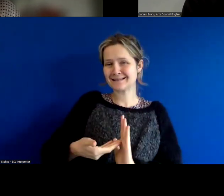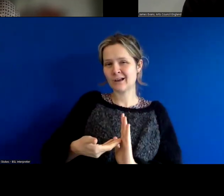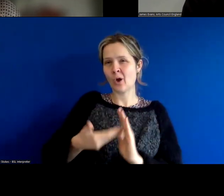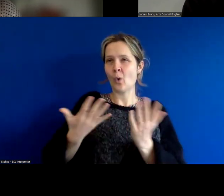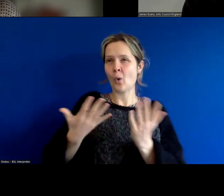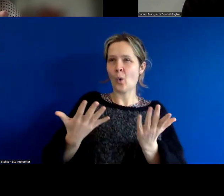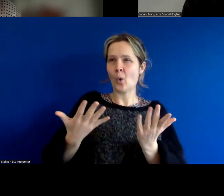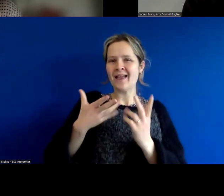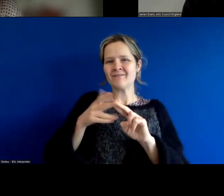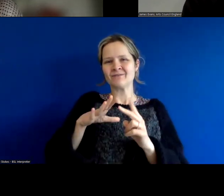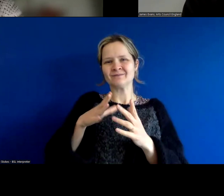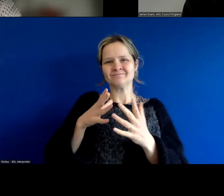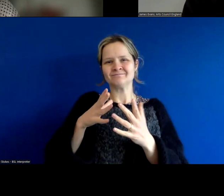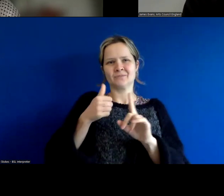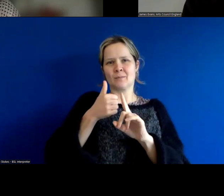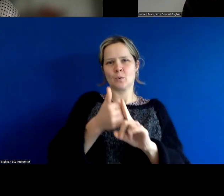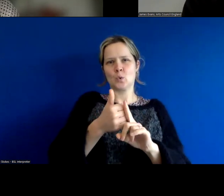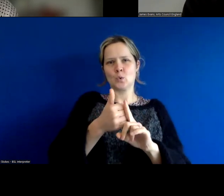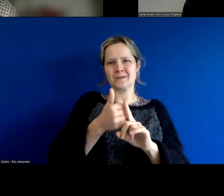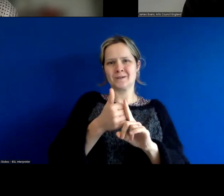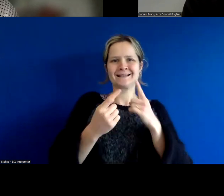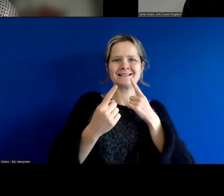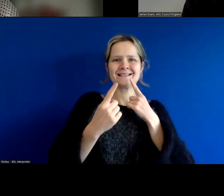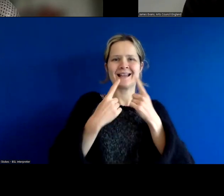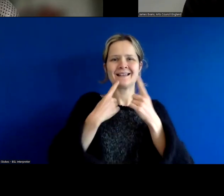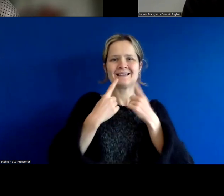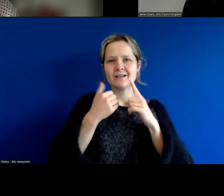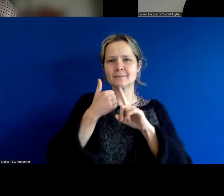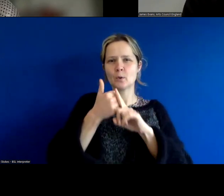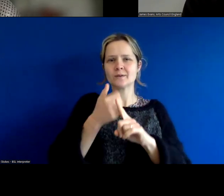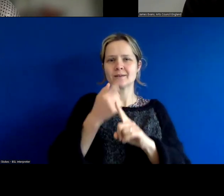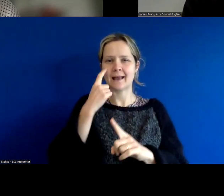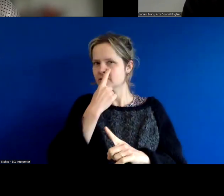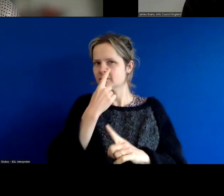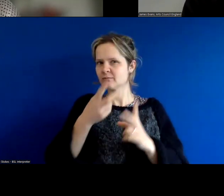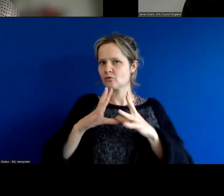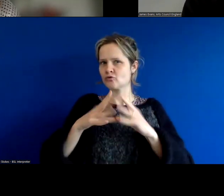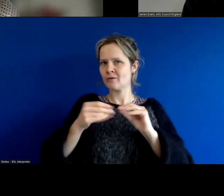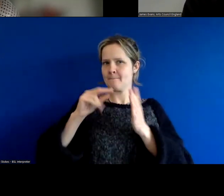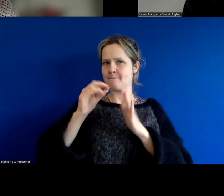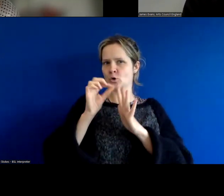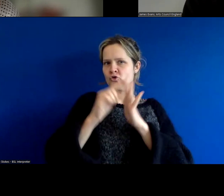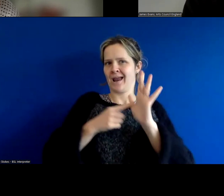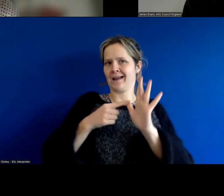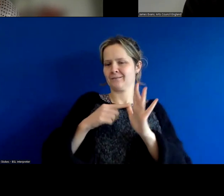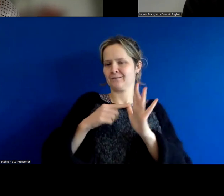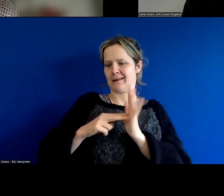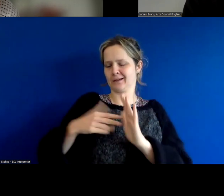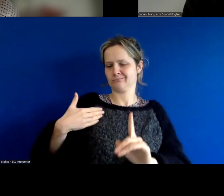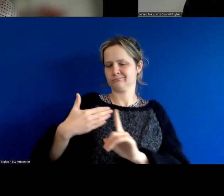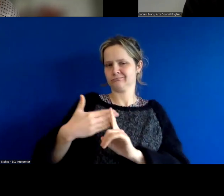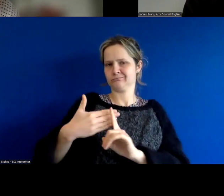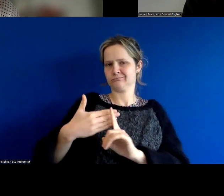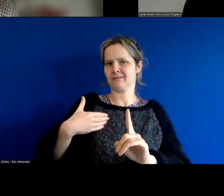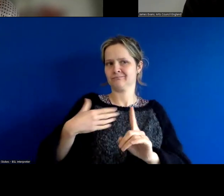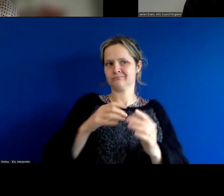supporting data and evidence to go behind other kind of projects that are in the planning. And we